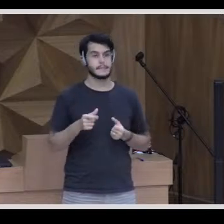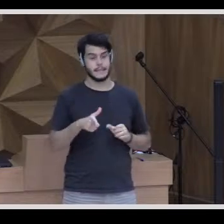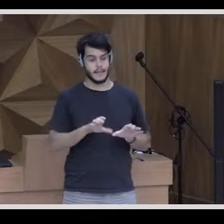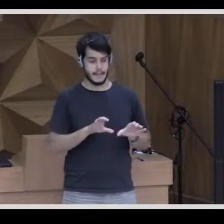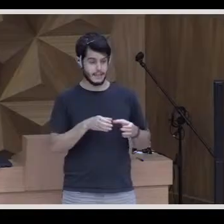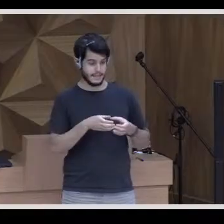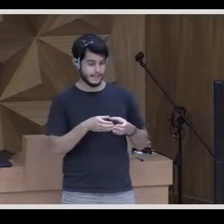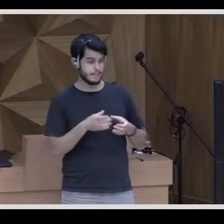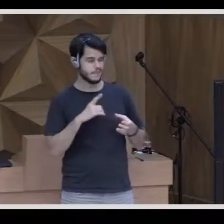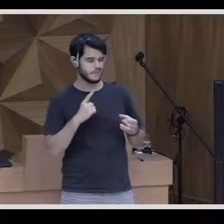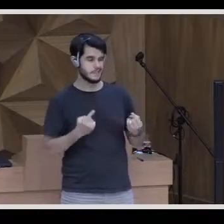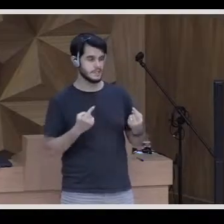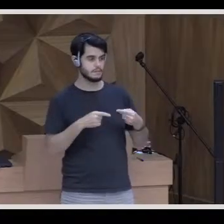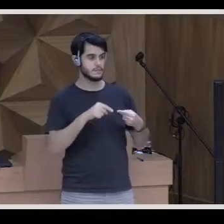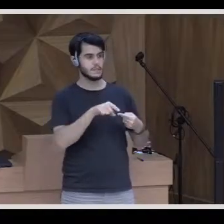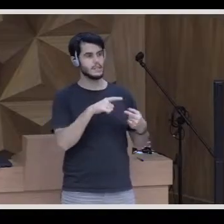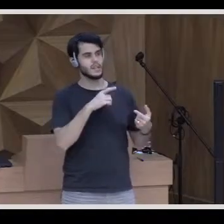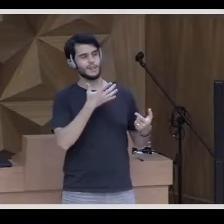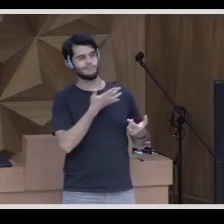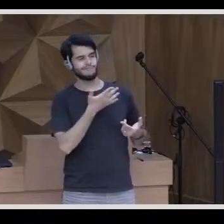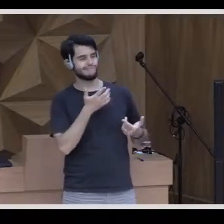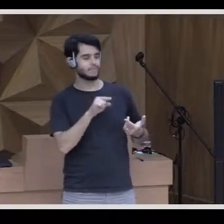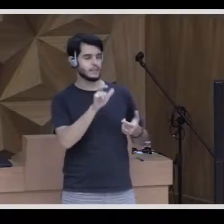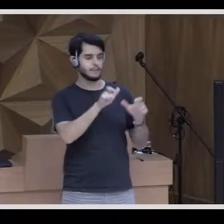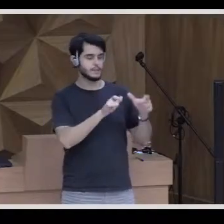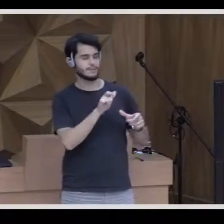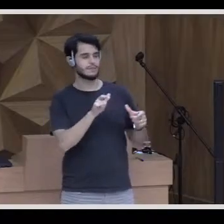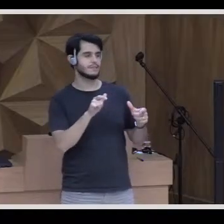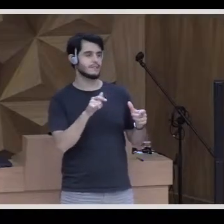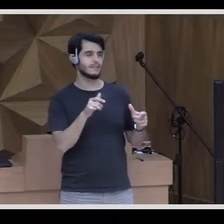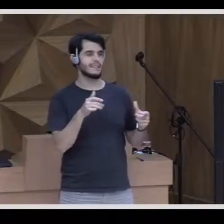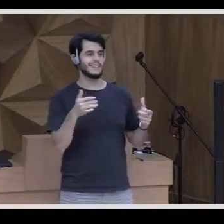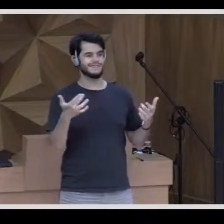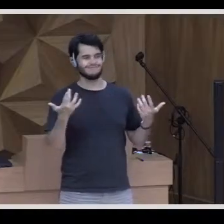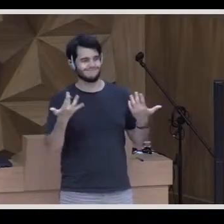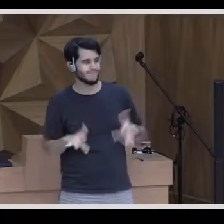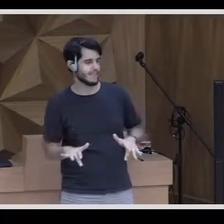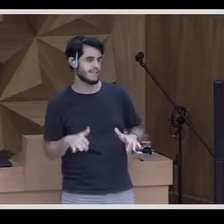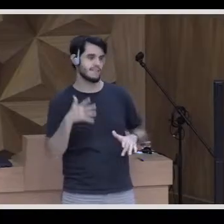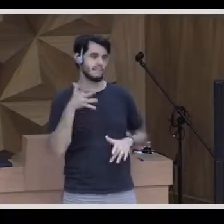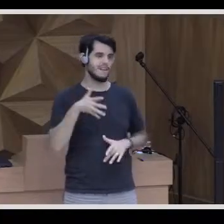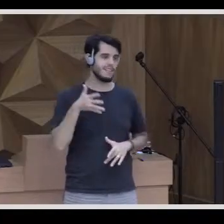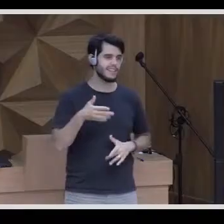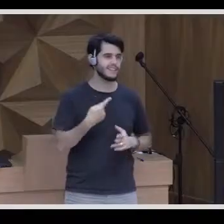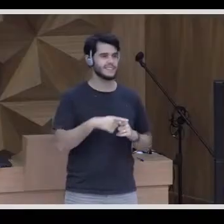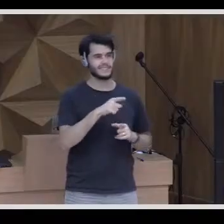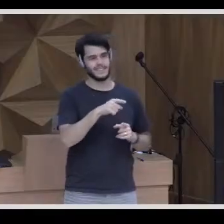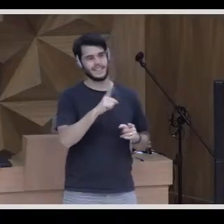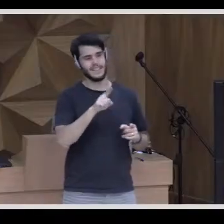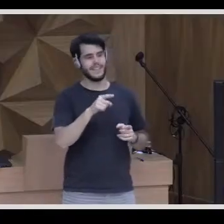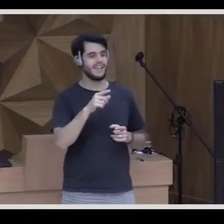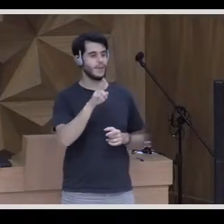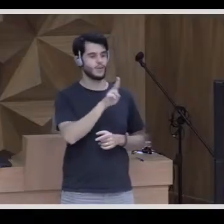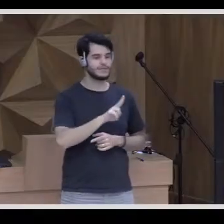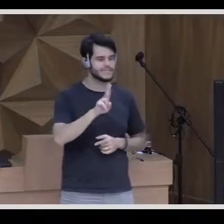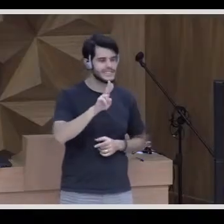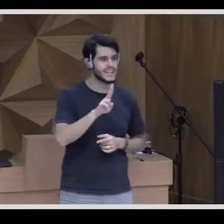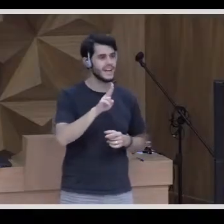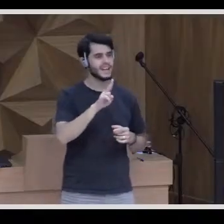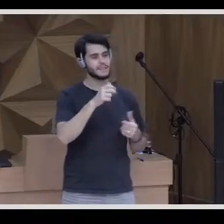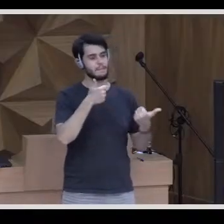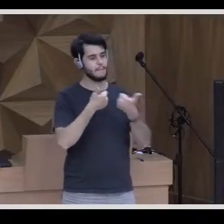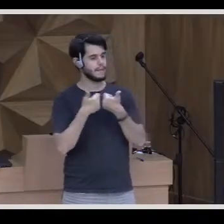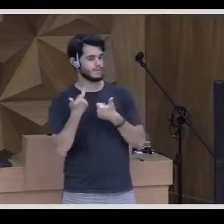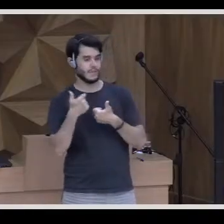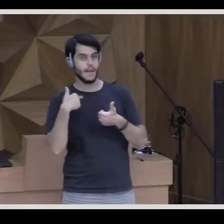the university, they're in remote parts of the country. So it required travel. It required us asking